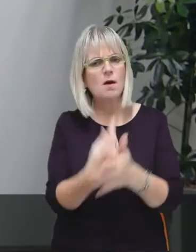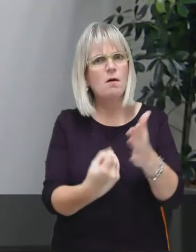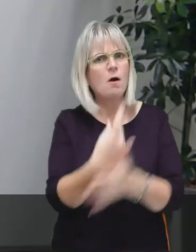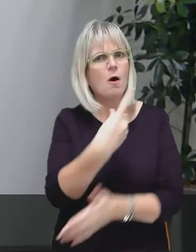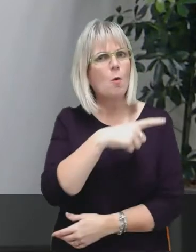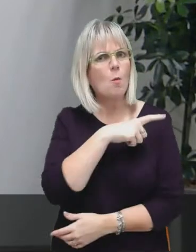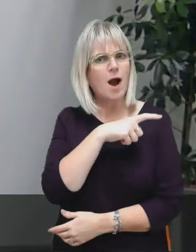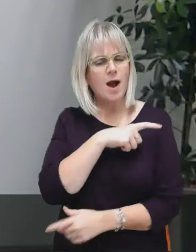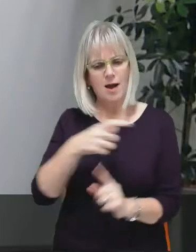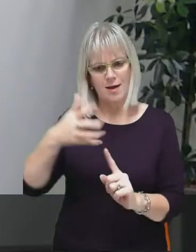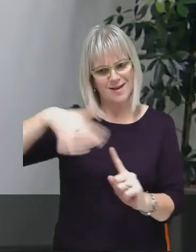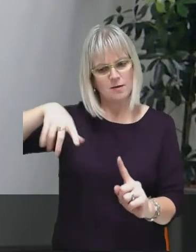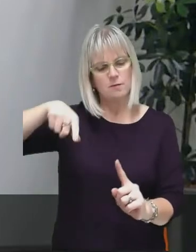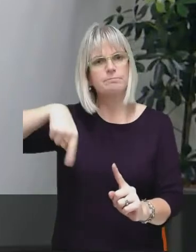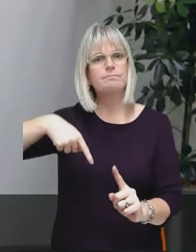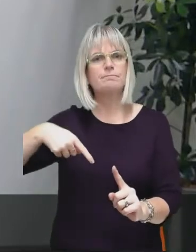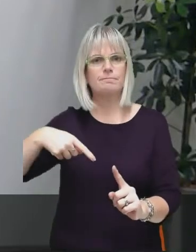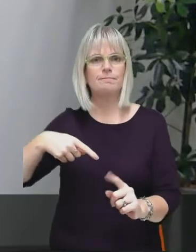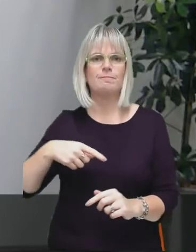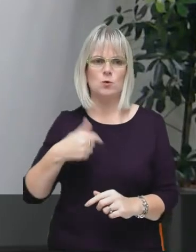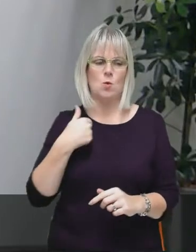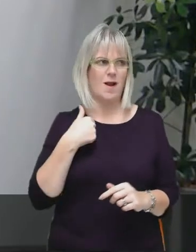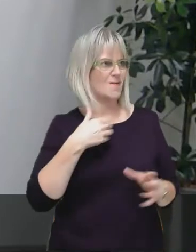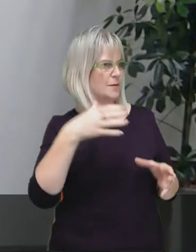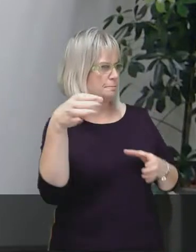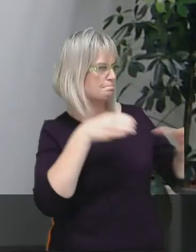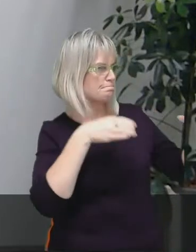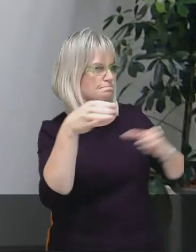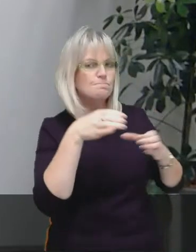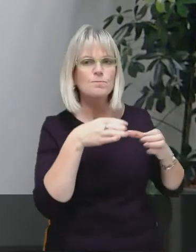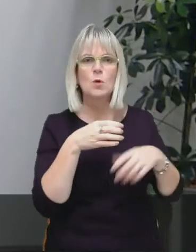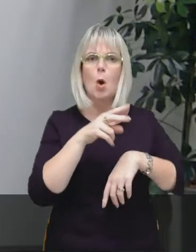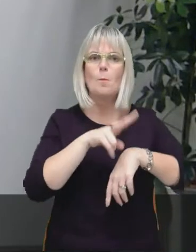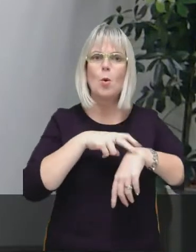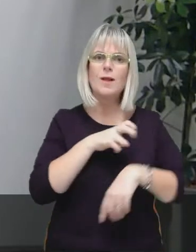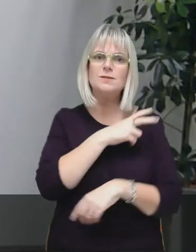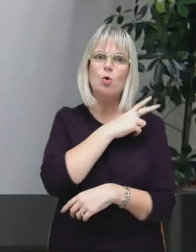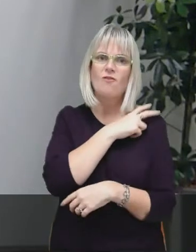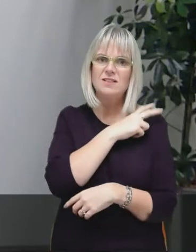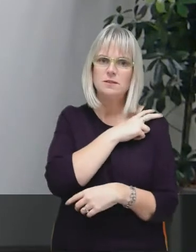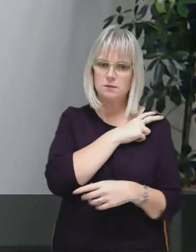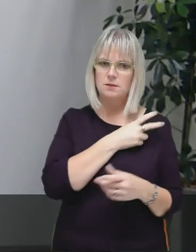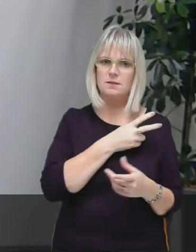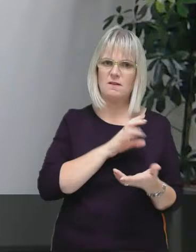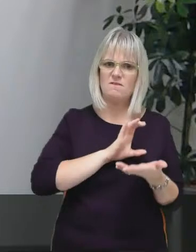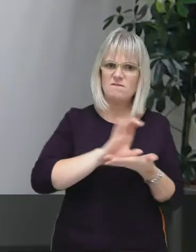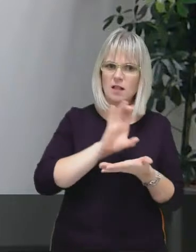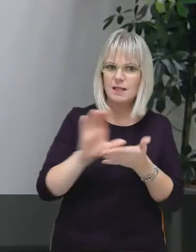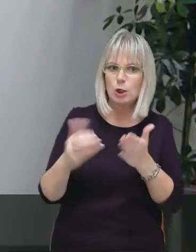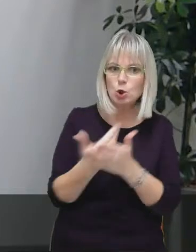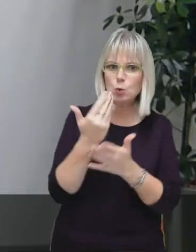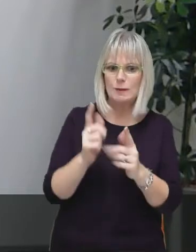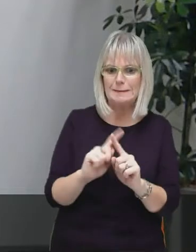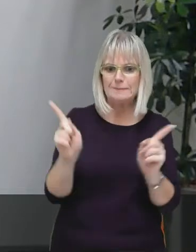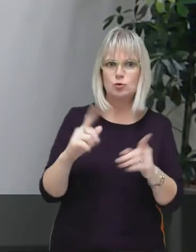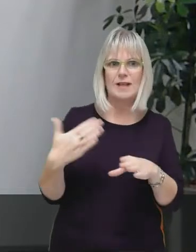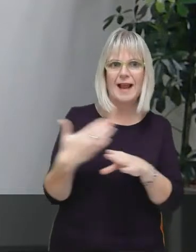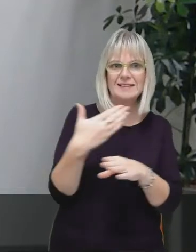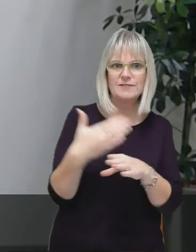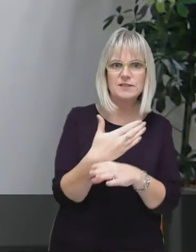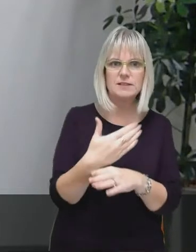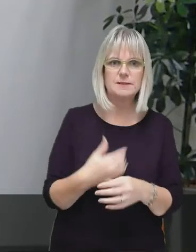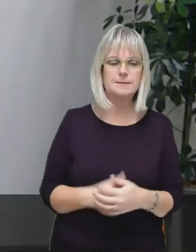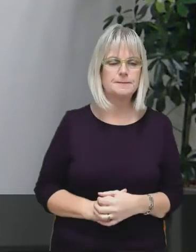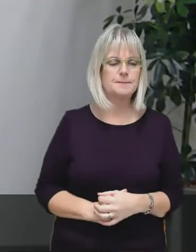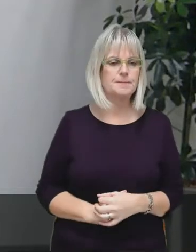frontline police officers and funding new activities for young Londoners. Let me just finish with